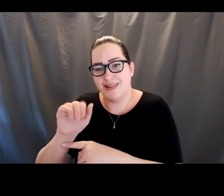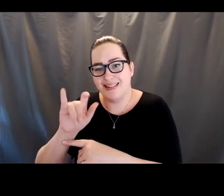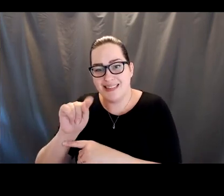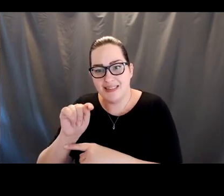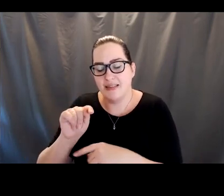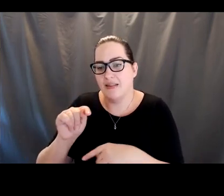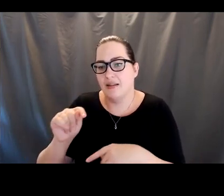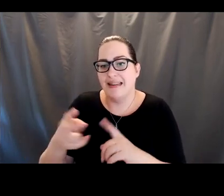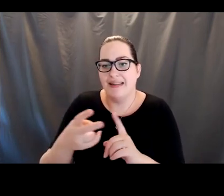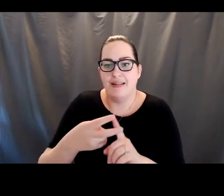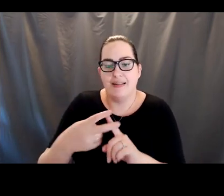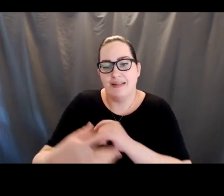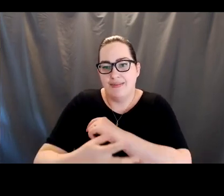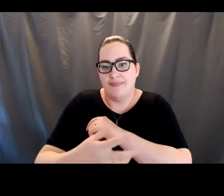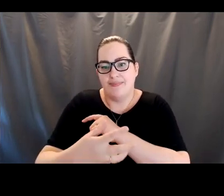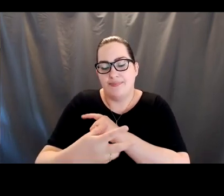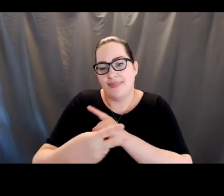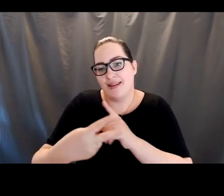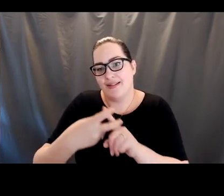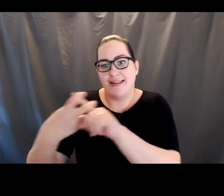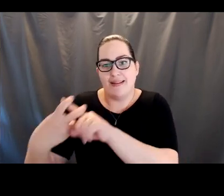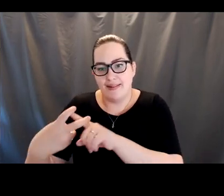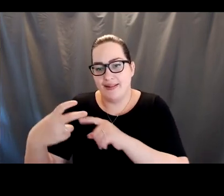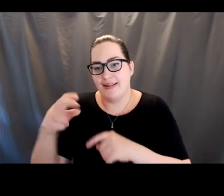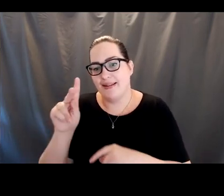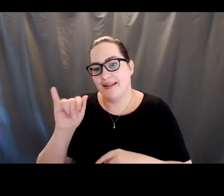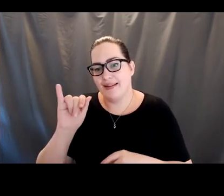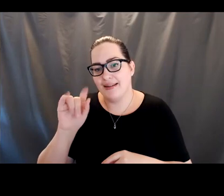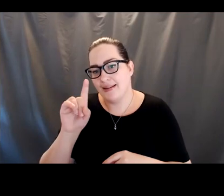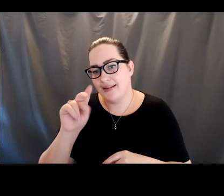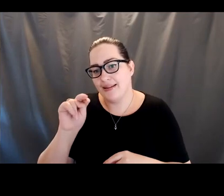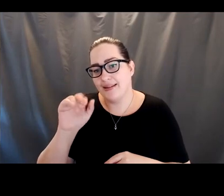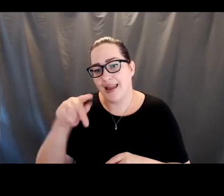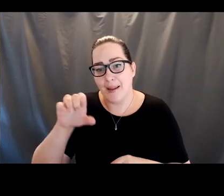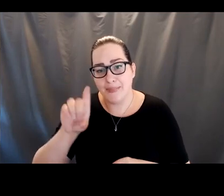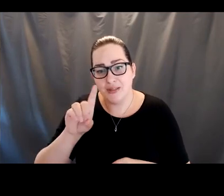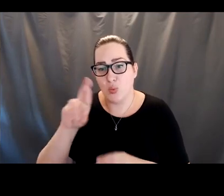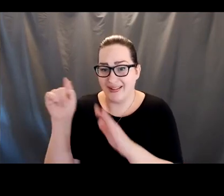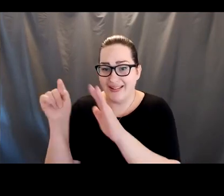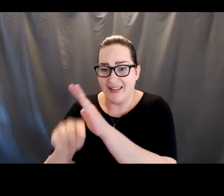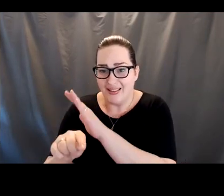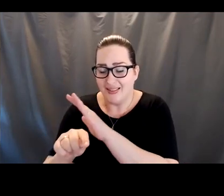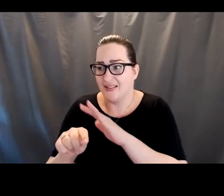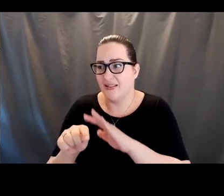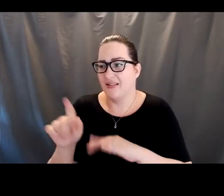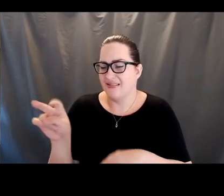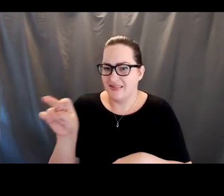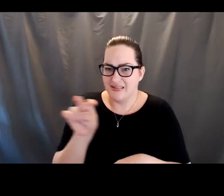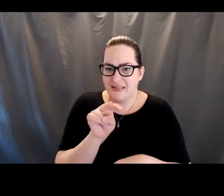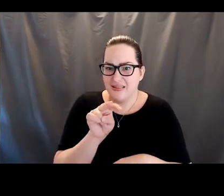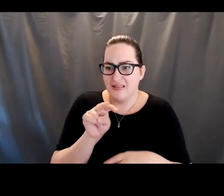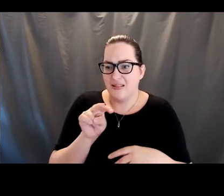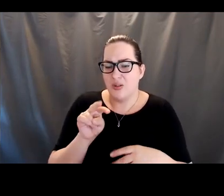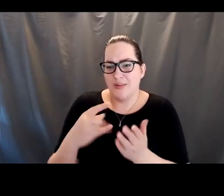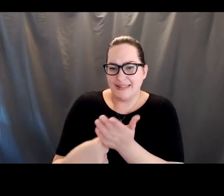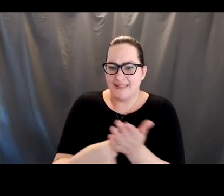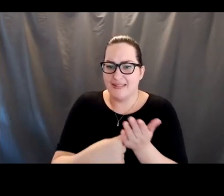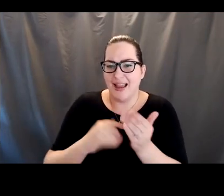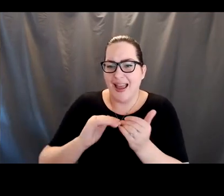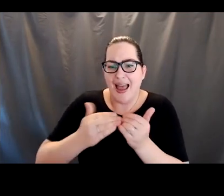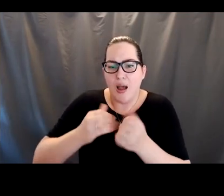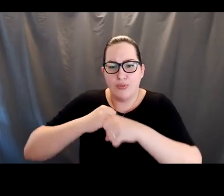jailed, beaten, everything. So we spent a lot of time talking about the best way to protect them